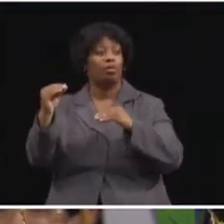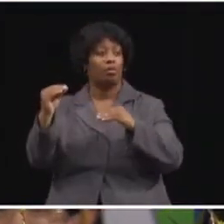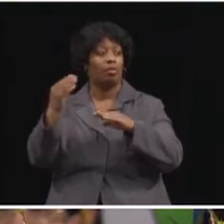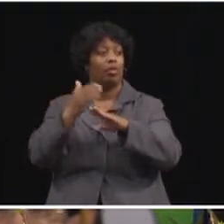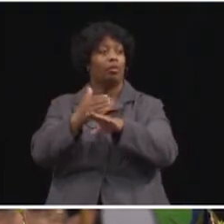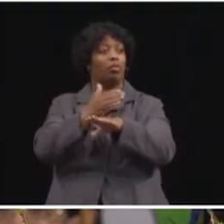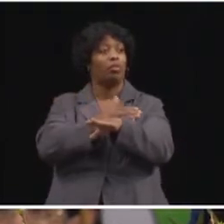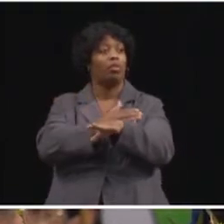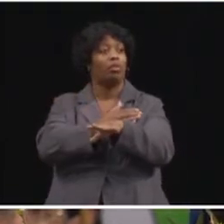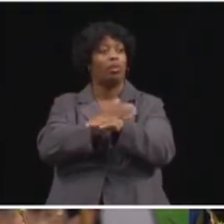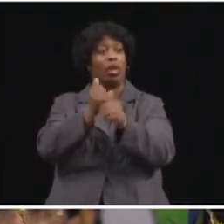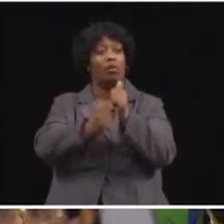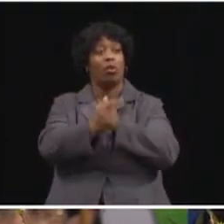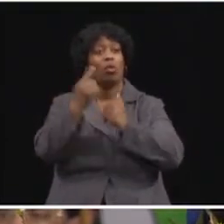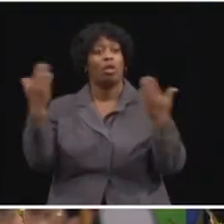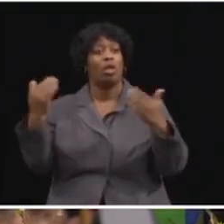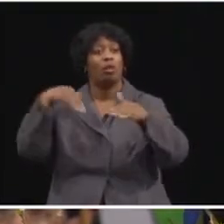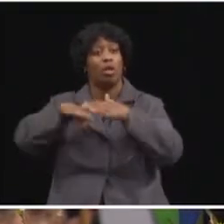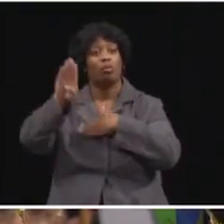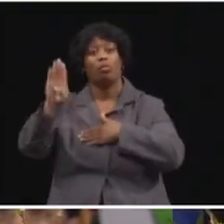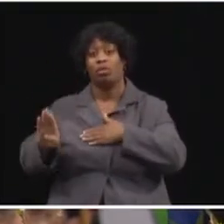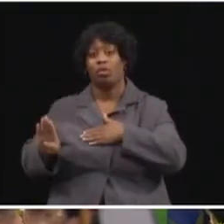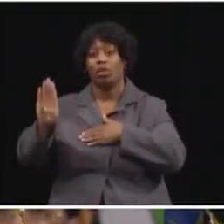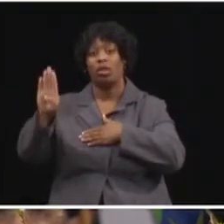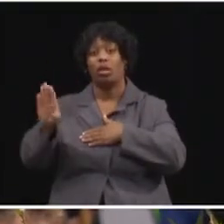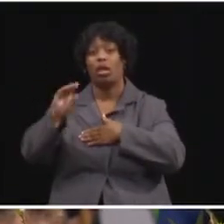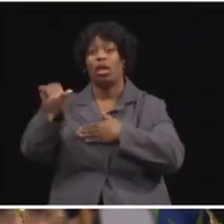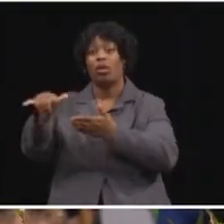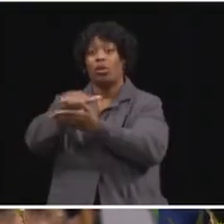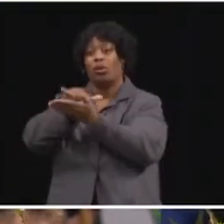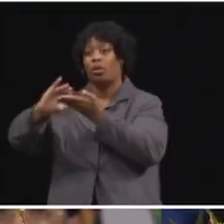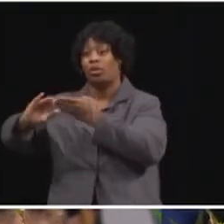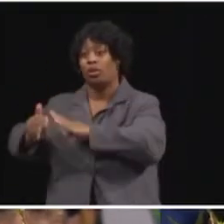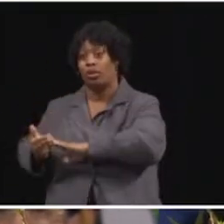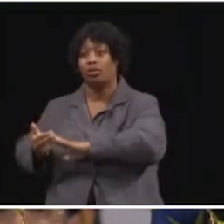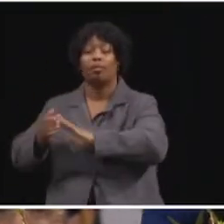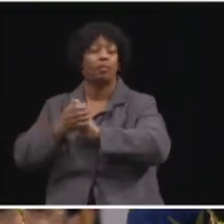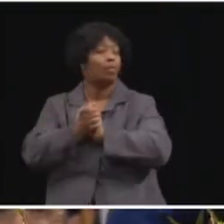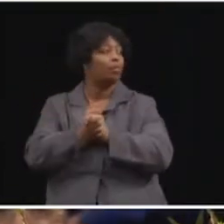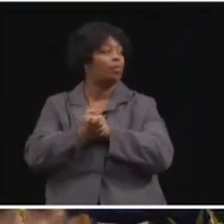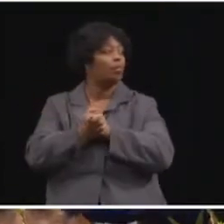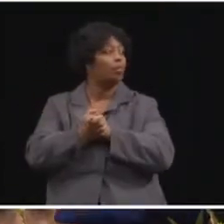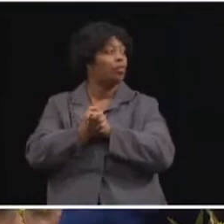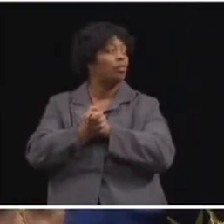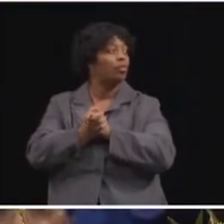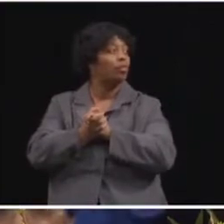of everyone that lives in Brooklyn and New York City.